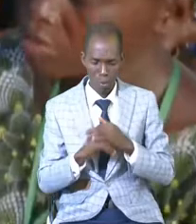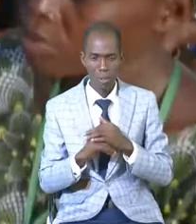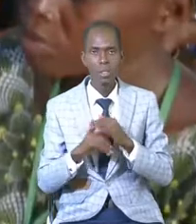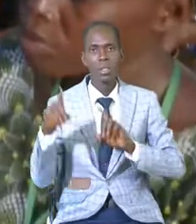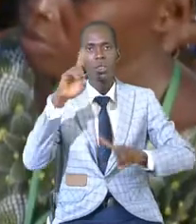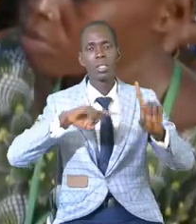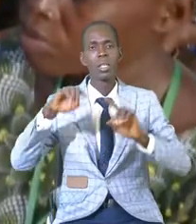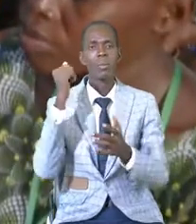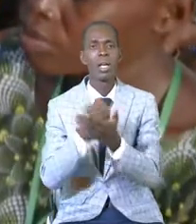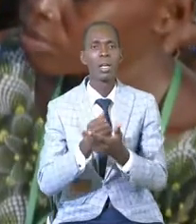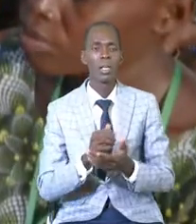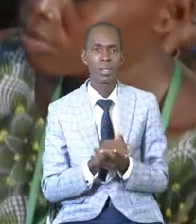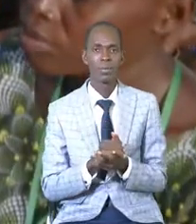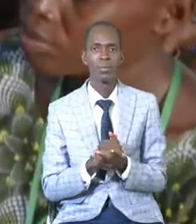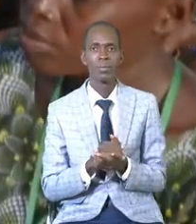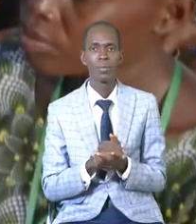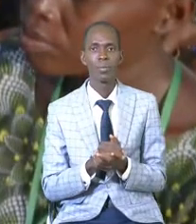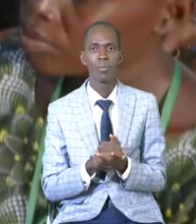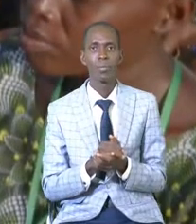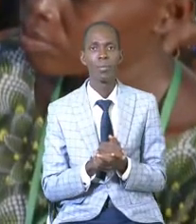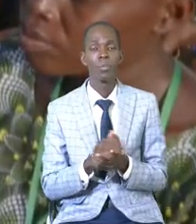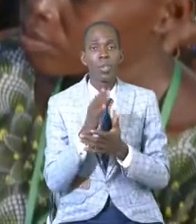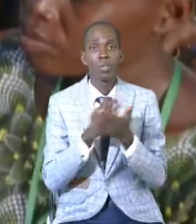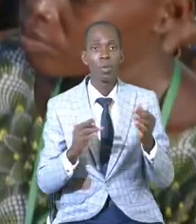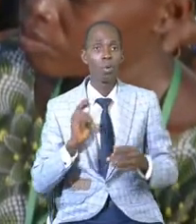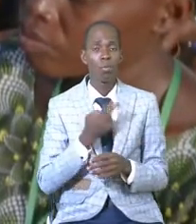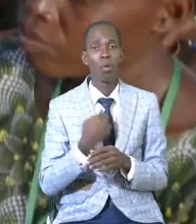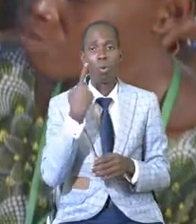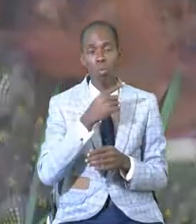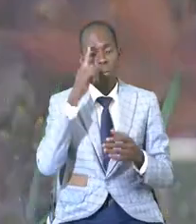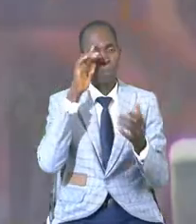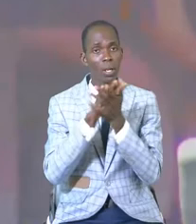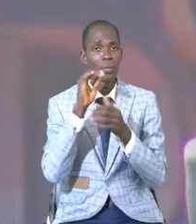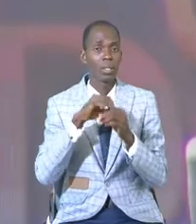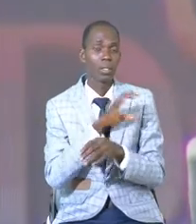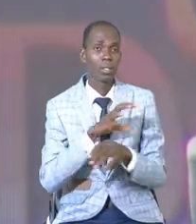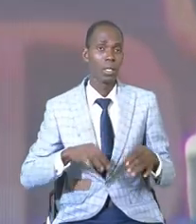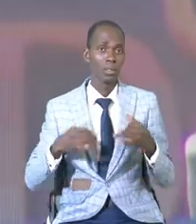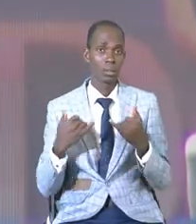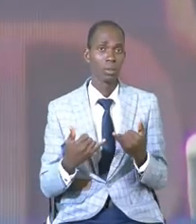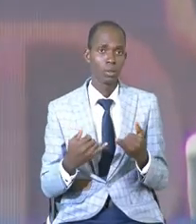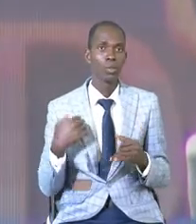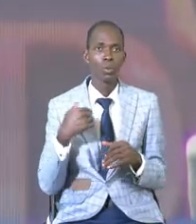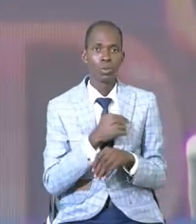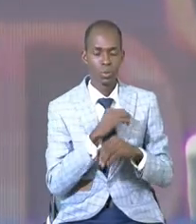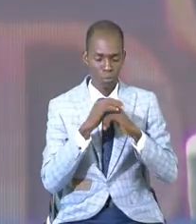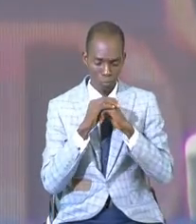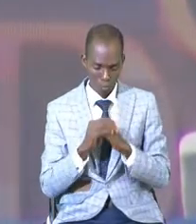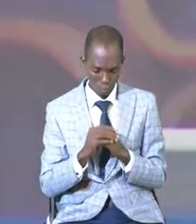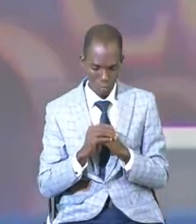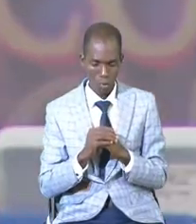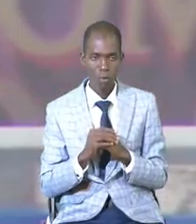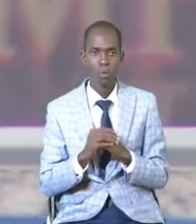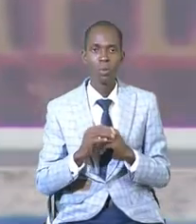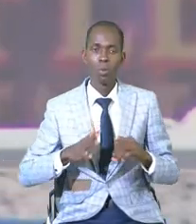Amen. Those of us who believe in Christ now, we bow voluntarily,